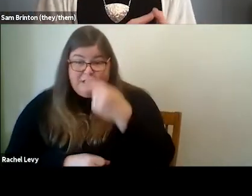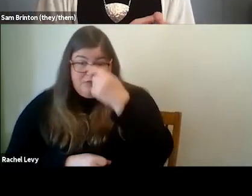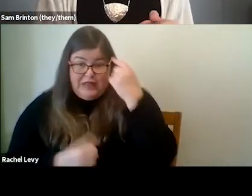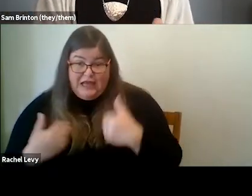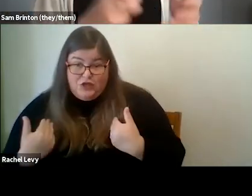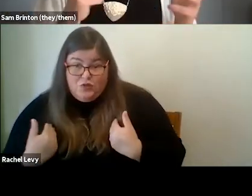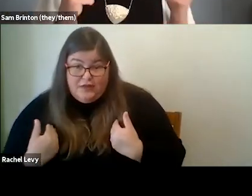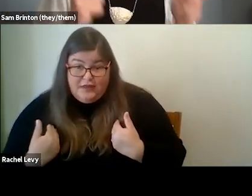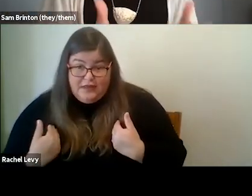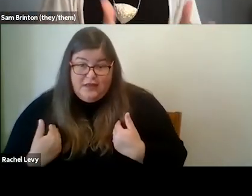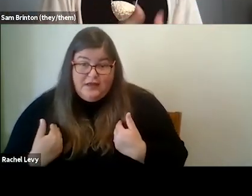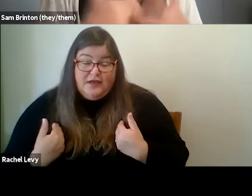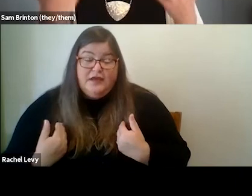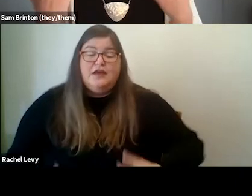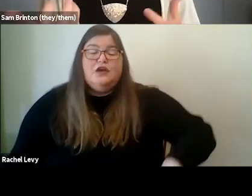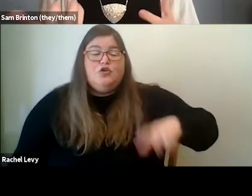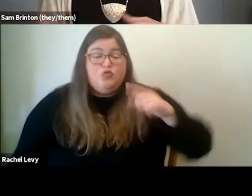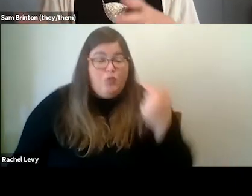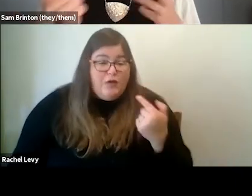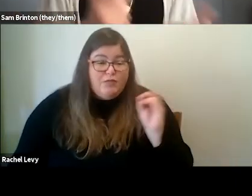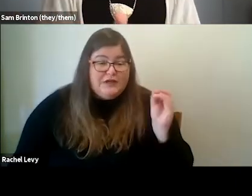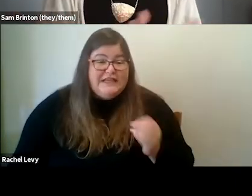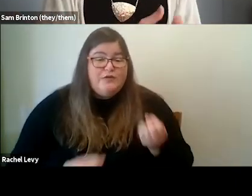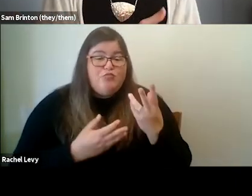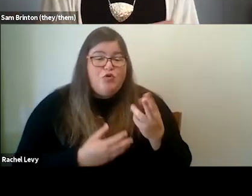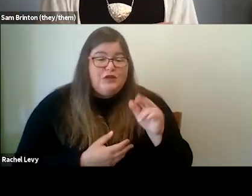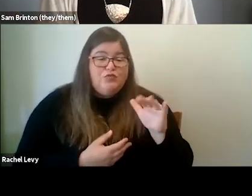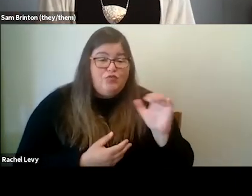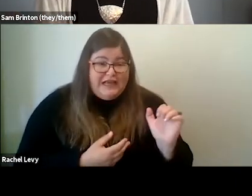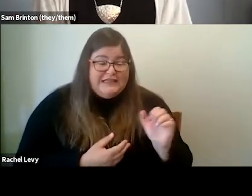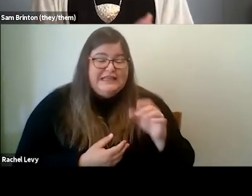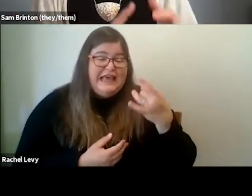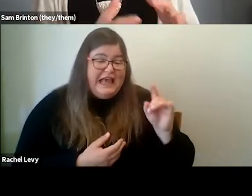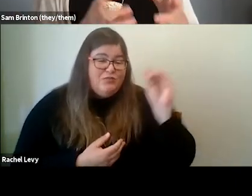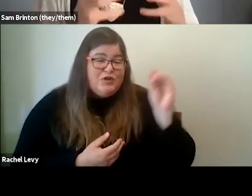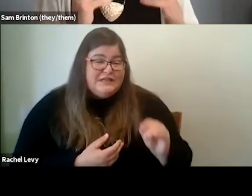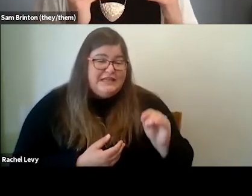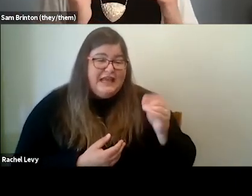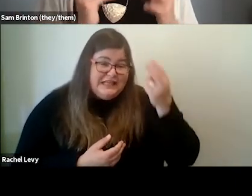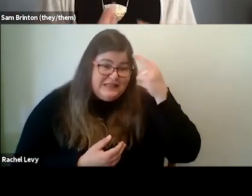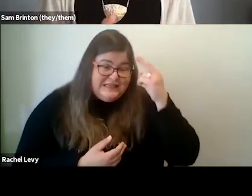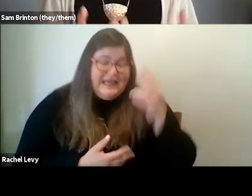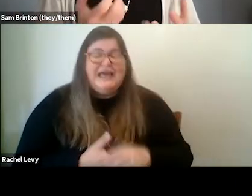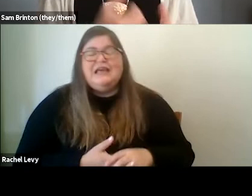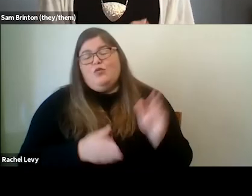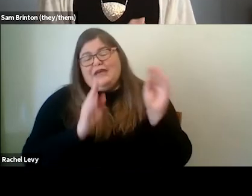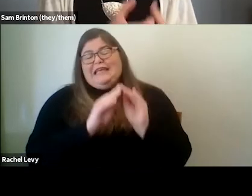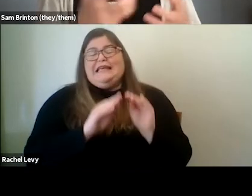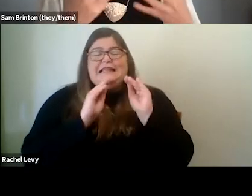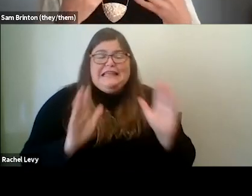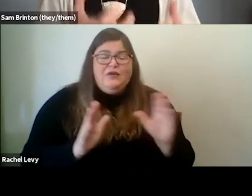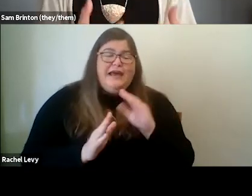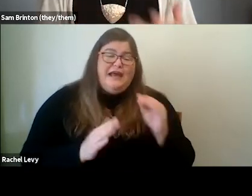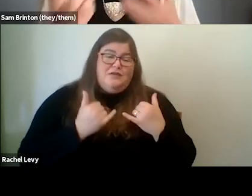was talking about. 21% of multiracial youth. 18% of Latinx youth. It is a clear and